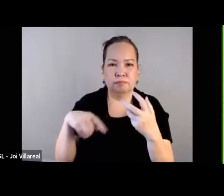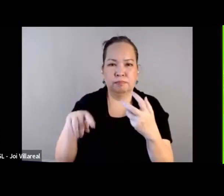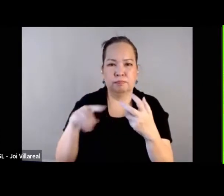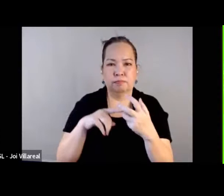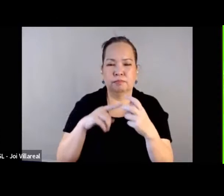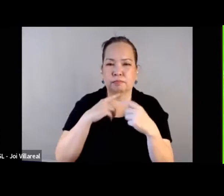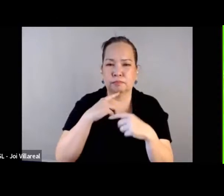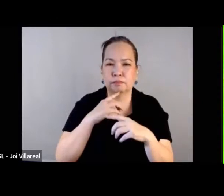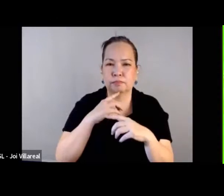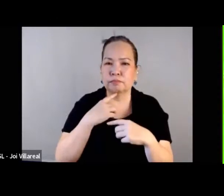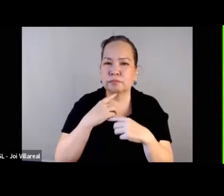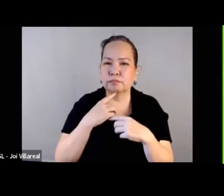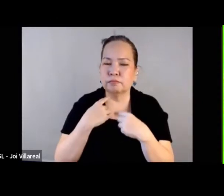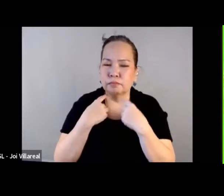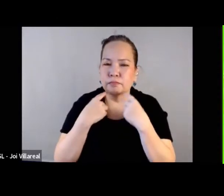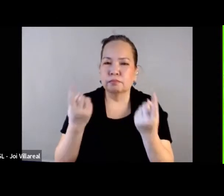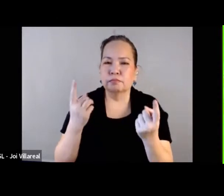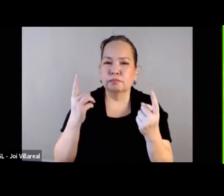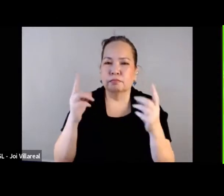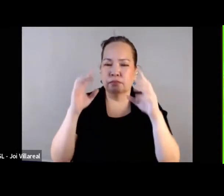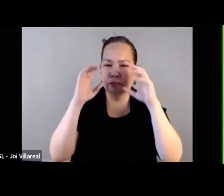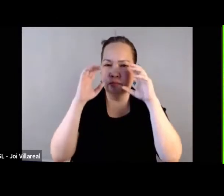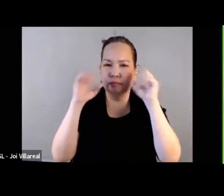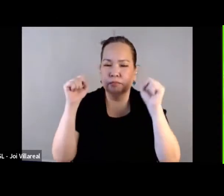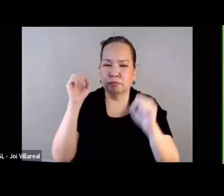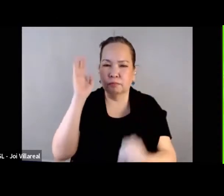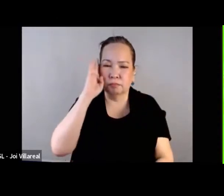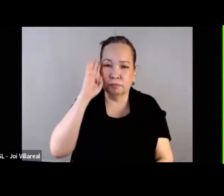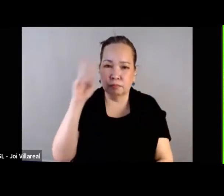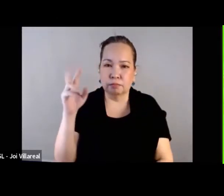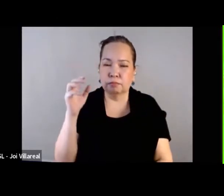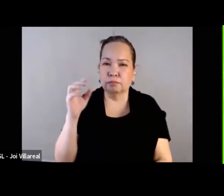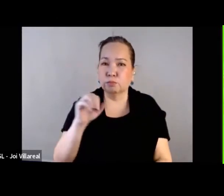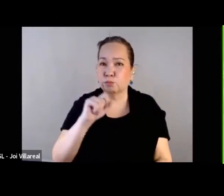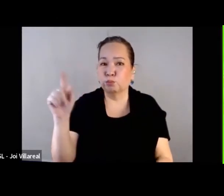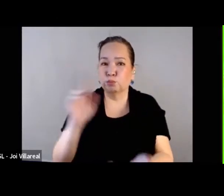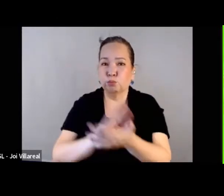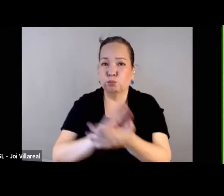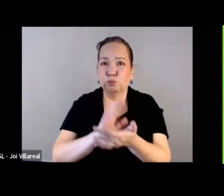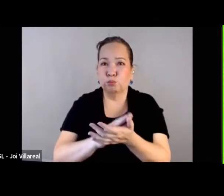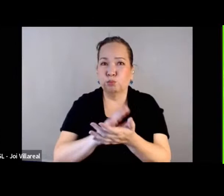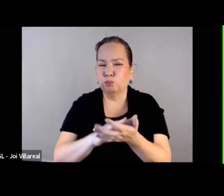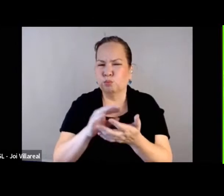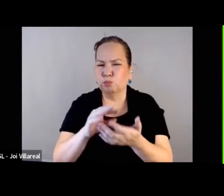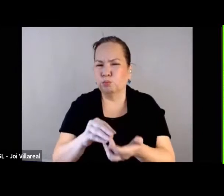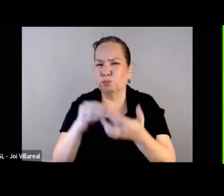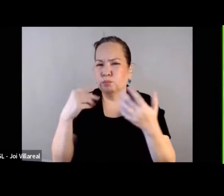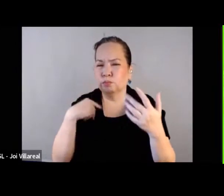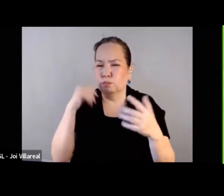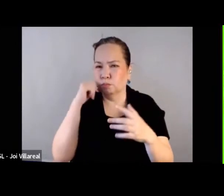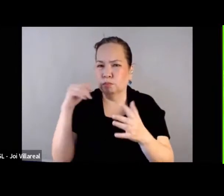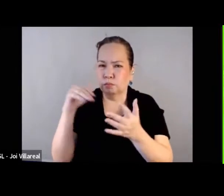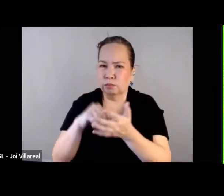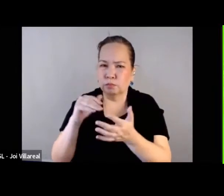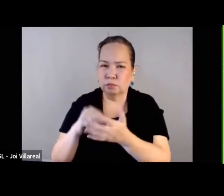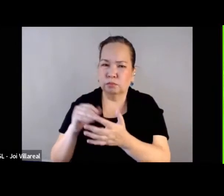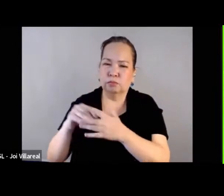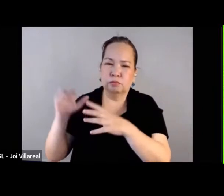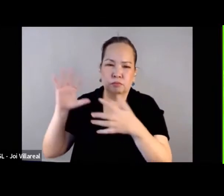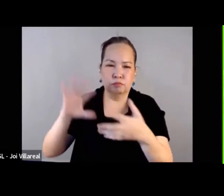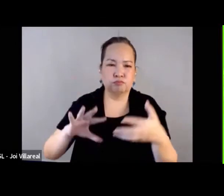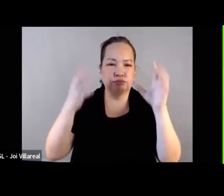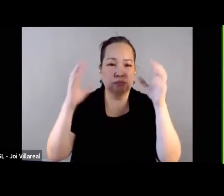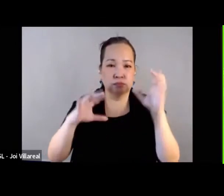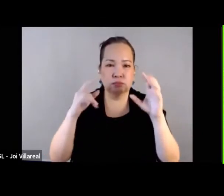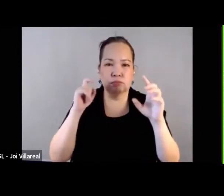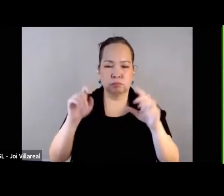President Bongbong Marcos that all our schools, especially in the areas where it is regularly hit by calamities, should